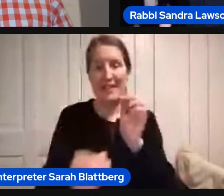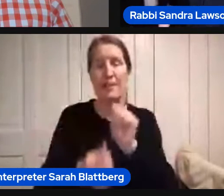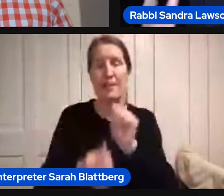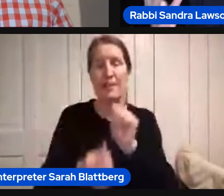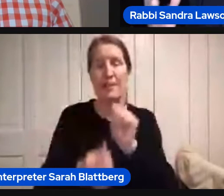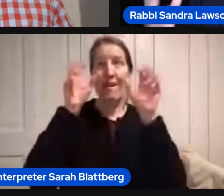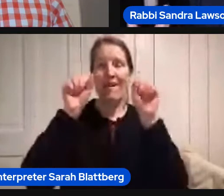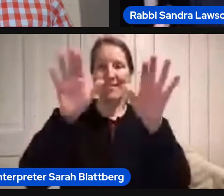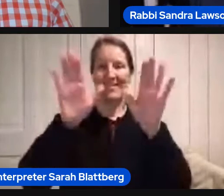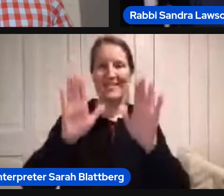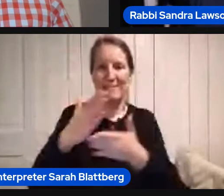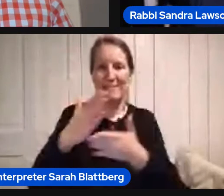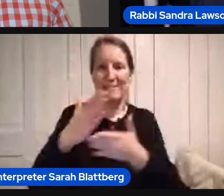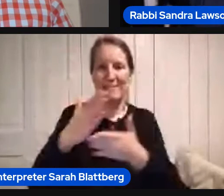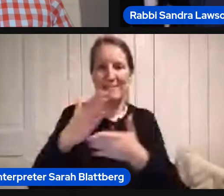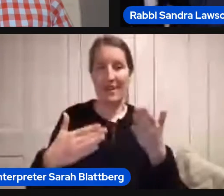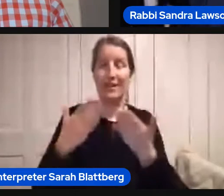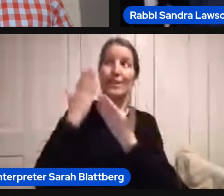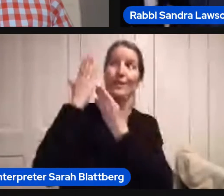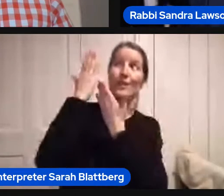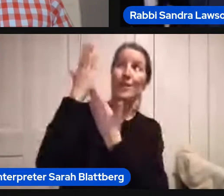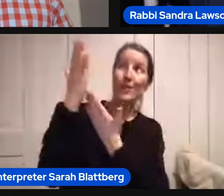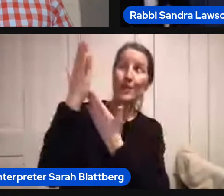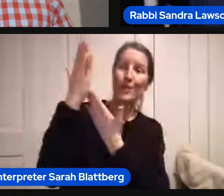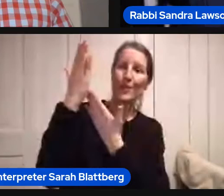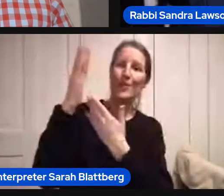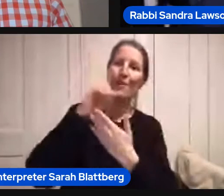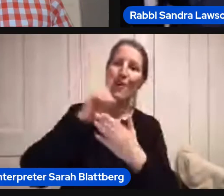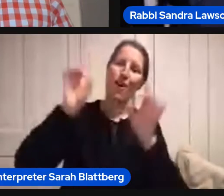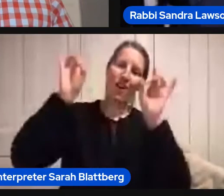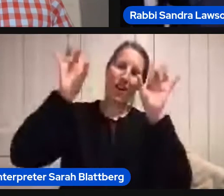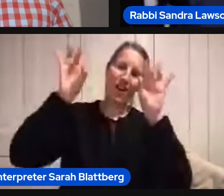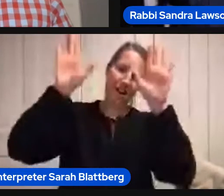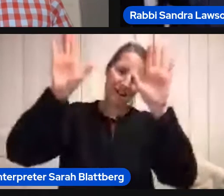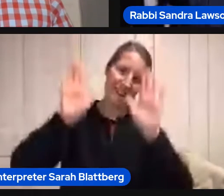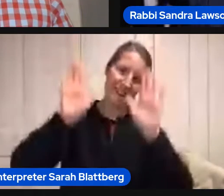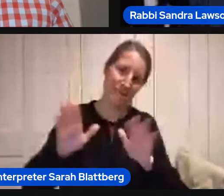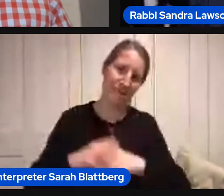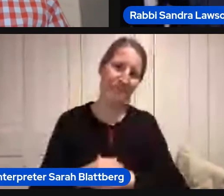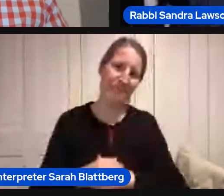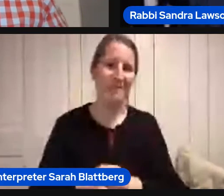part, is that you, the divine source, are awesome. Mm.